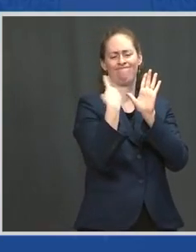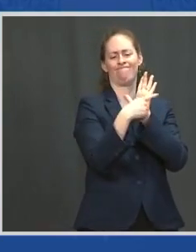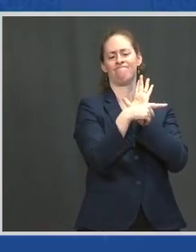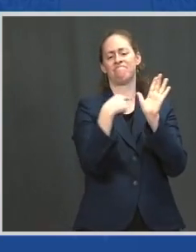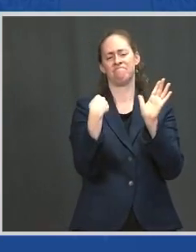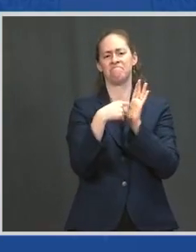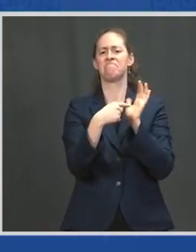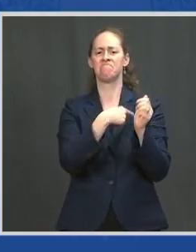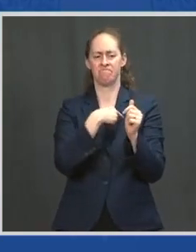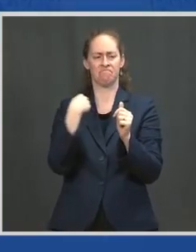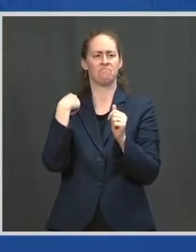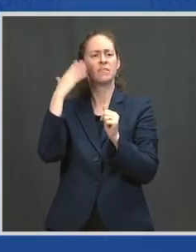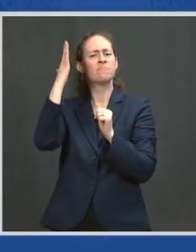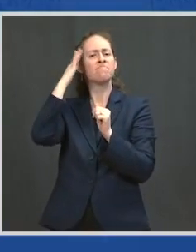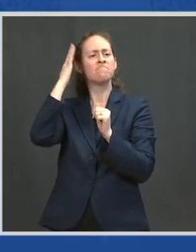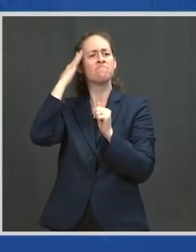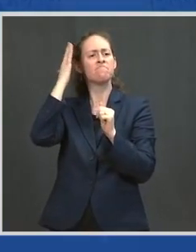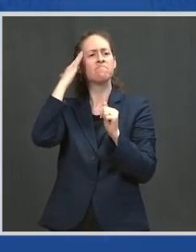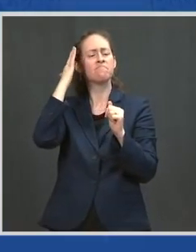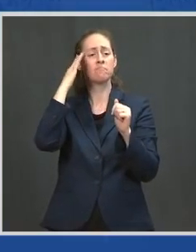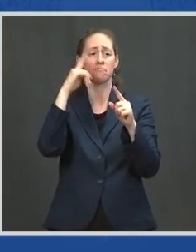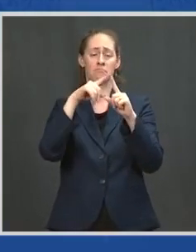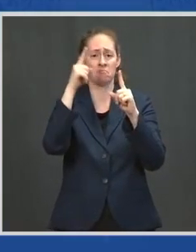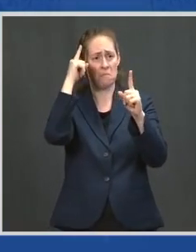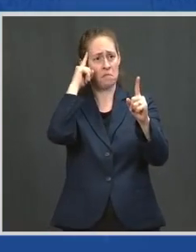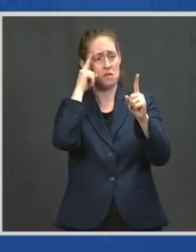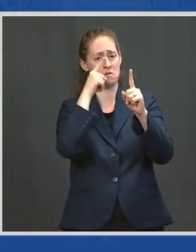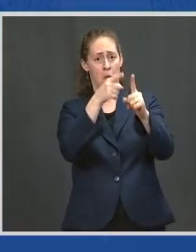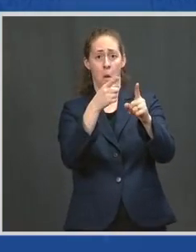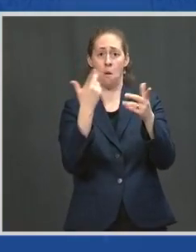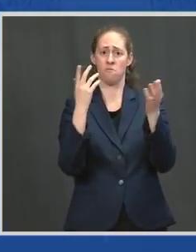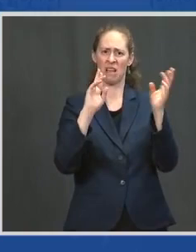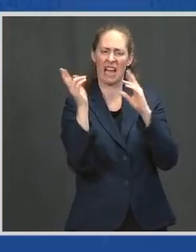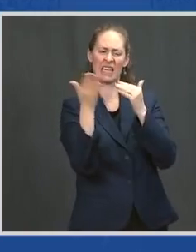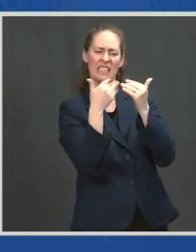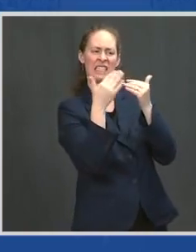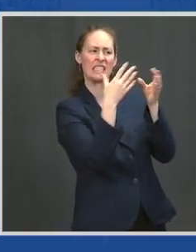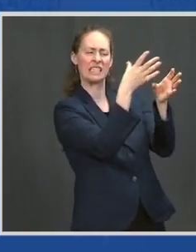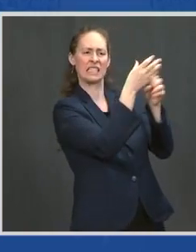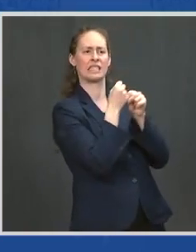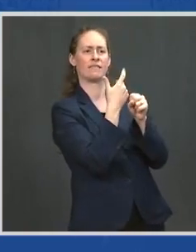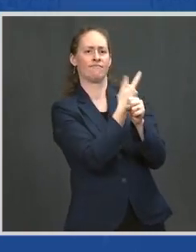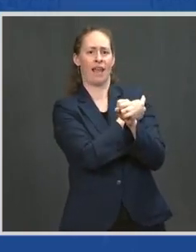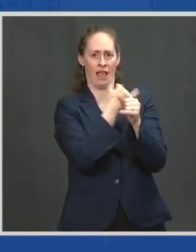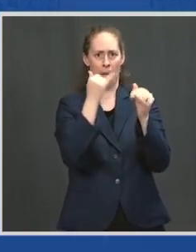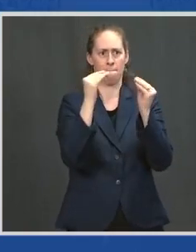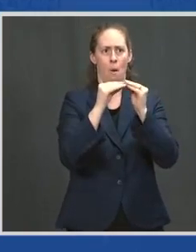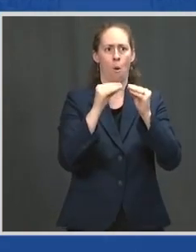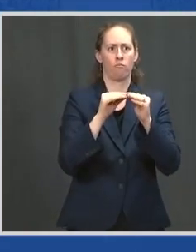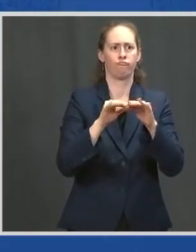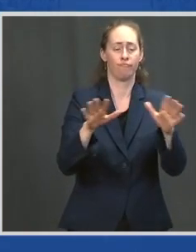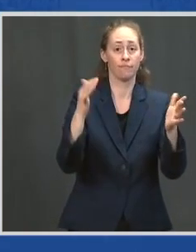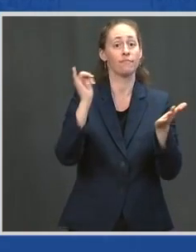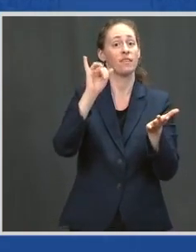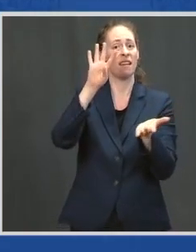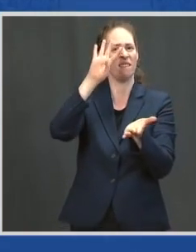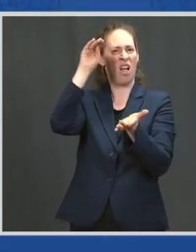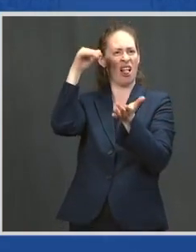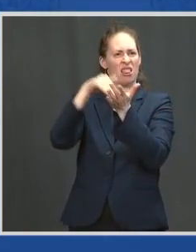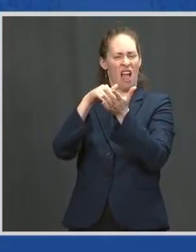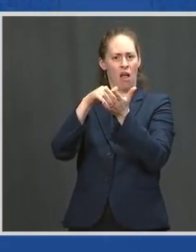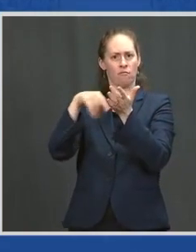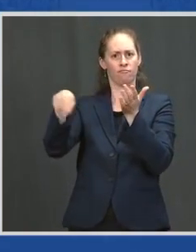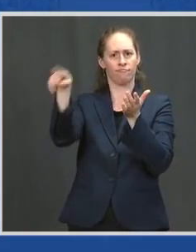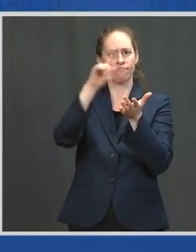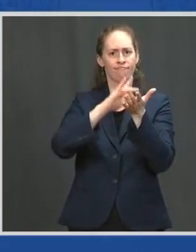expanded access to vaccinations to familiar places, 40,000 drugstores now, also all of the community